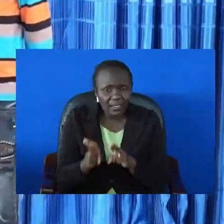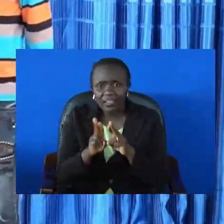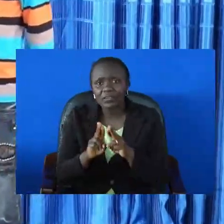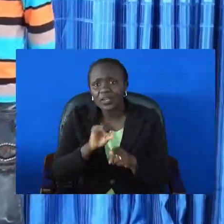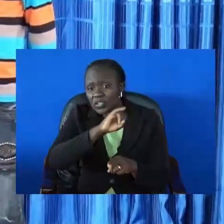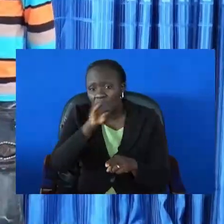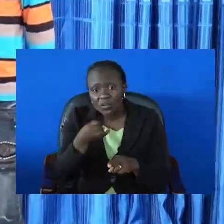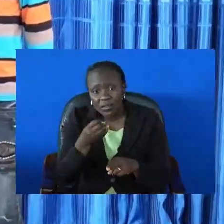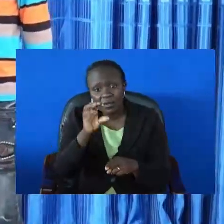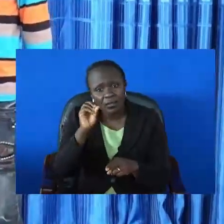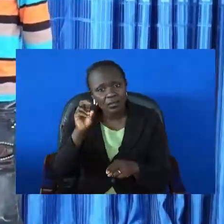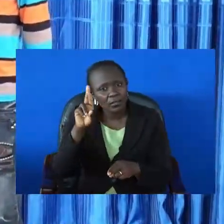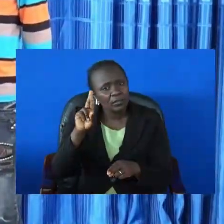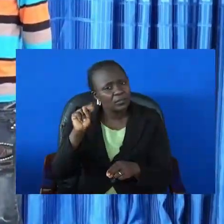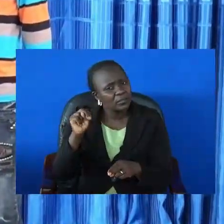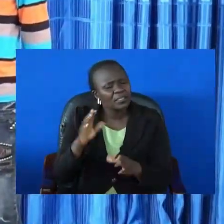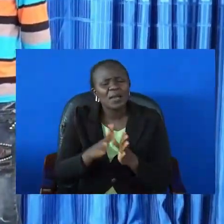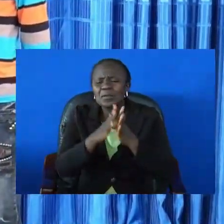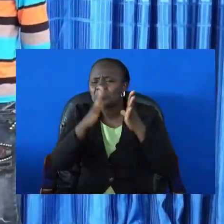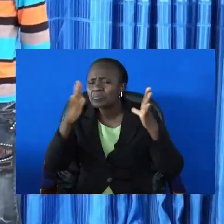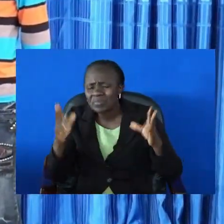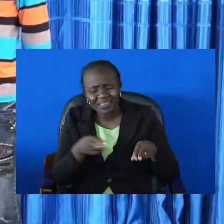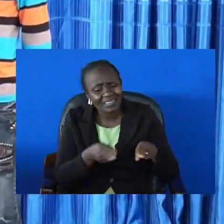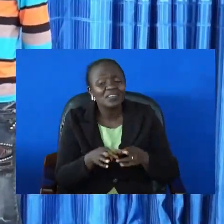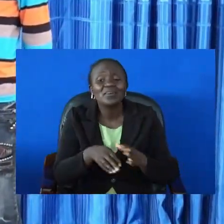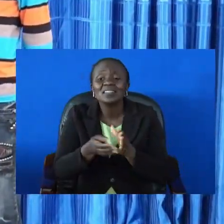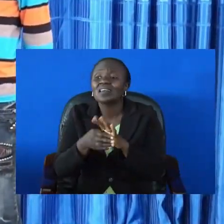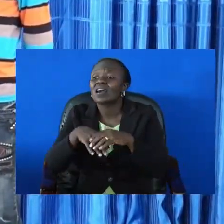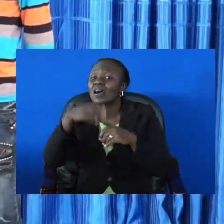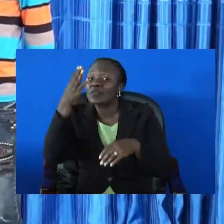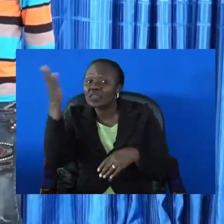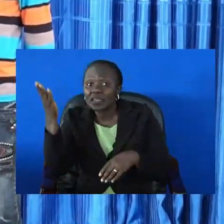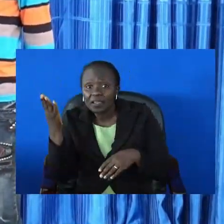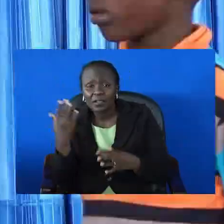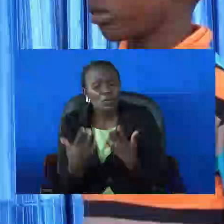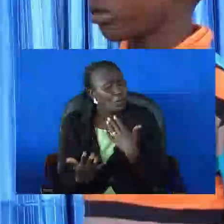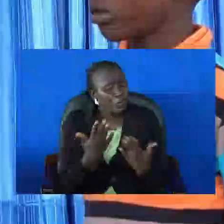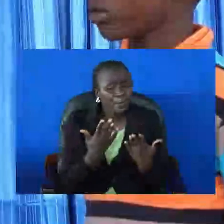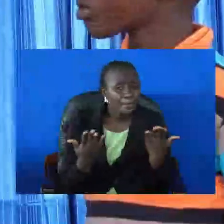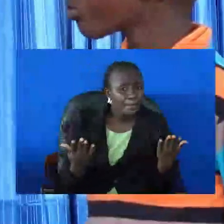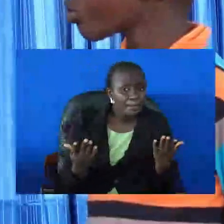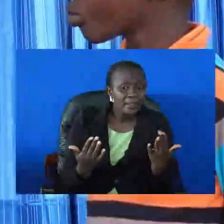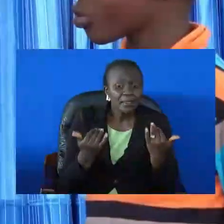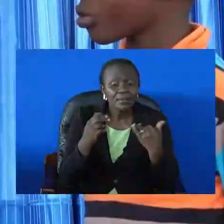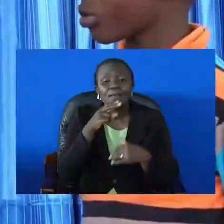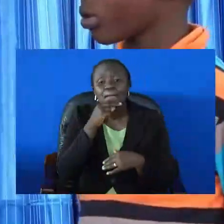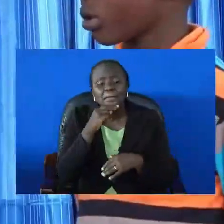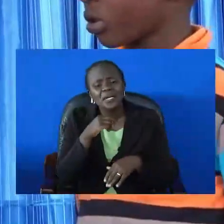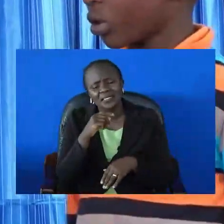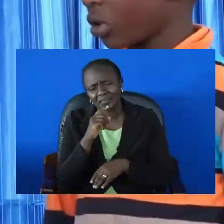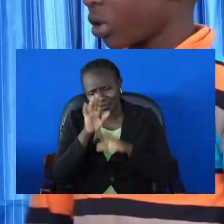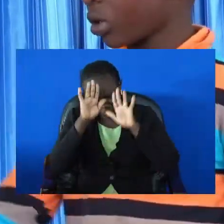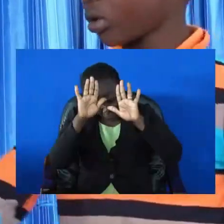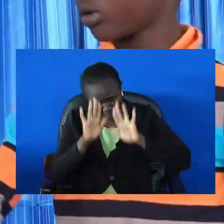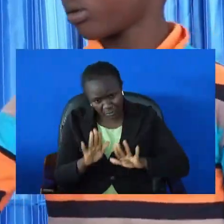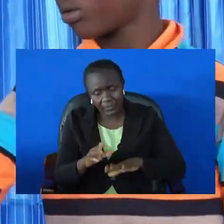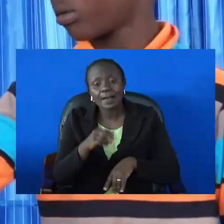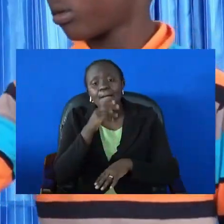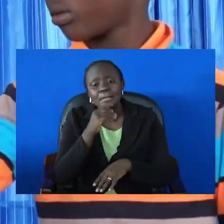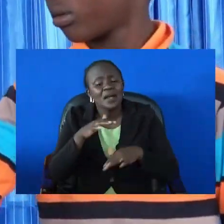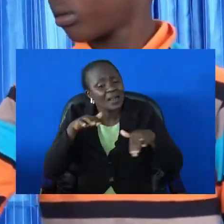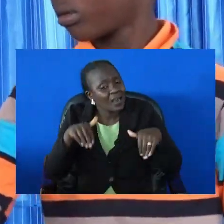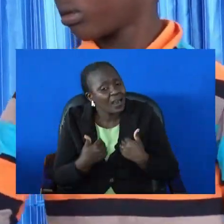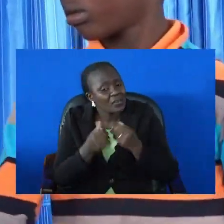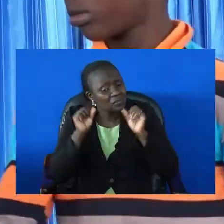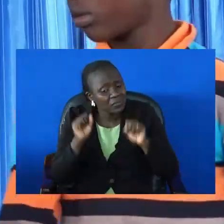There were other rivers much cleaner than the Jordan River, Abana and Parpar. Naaman was a very important man. How